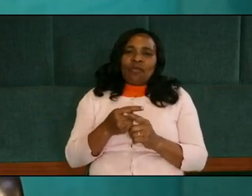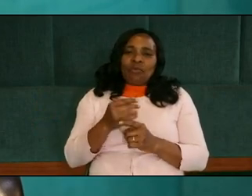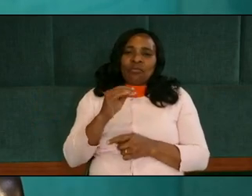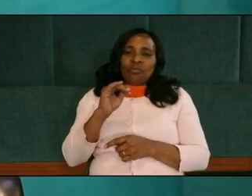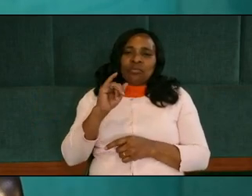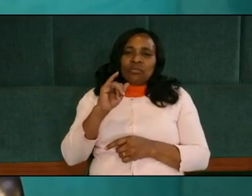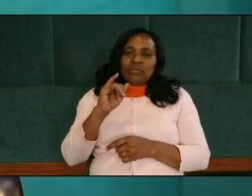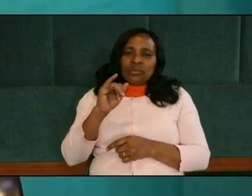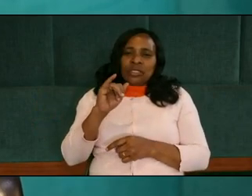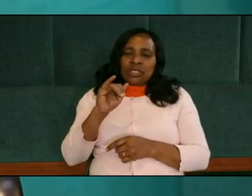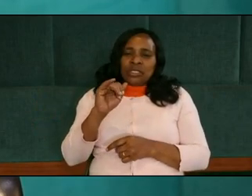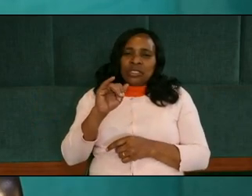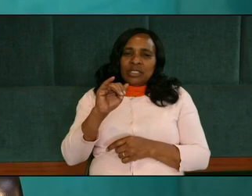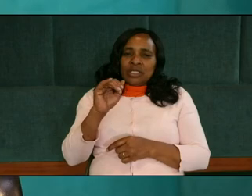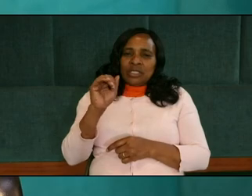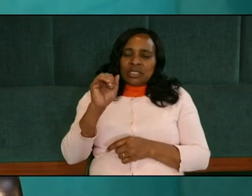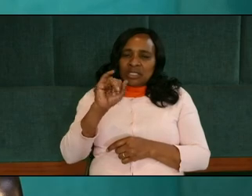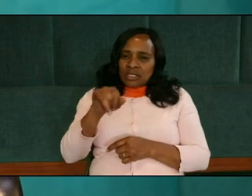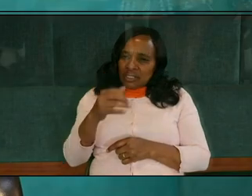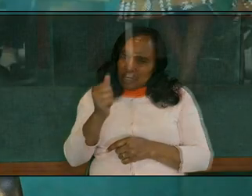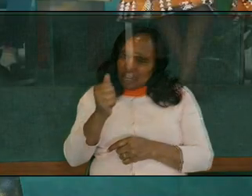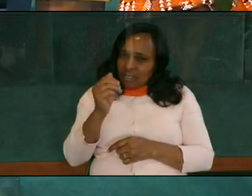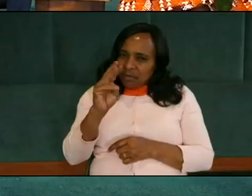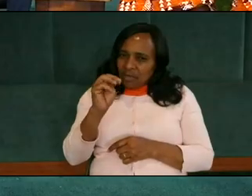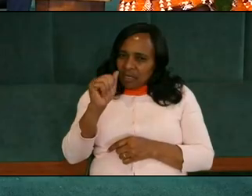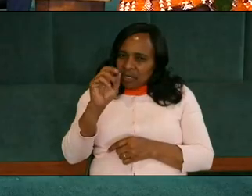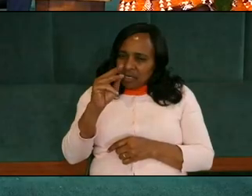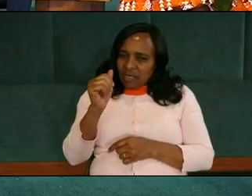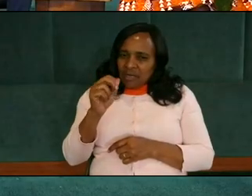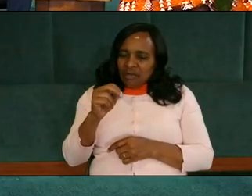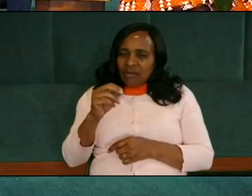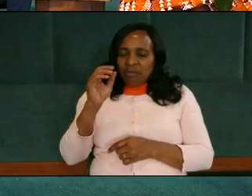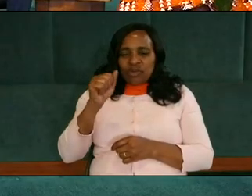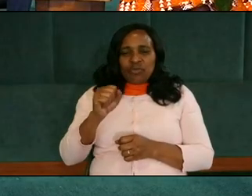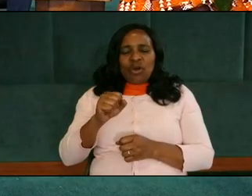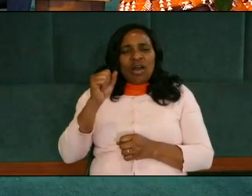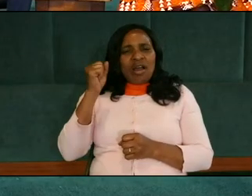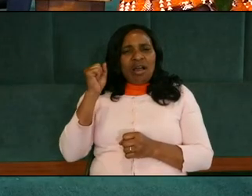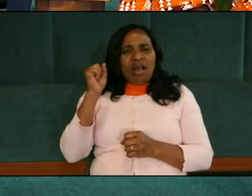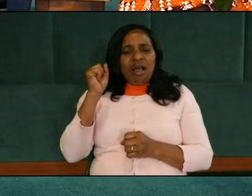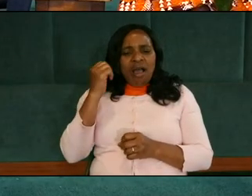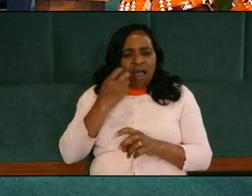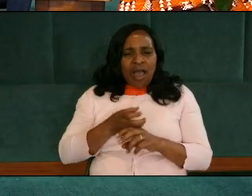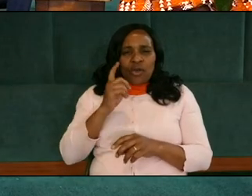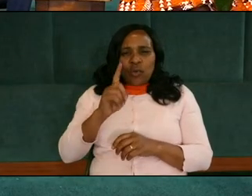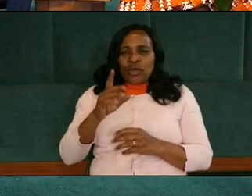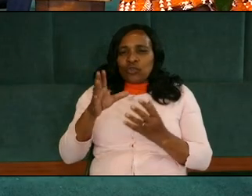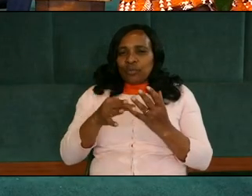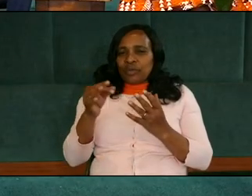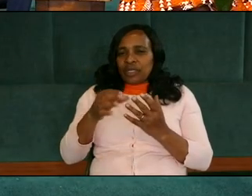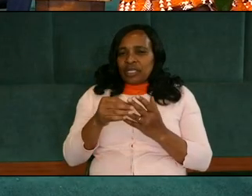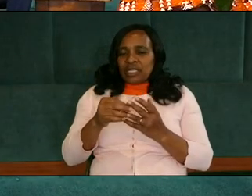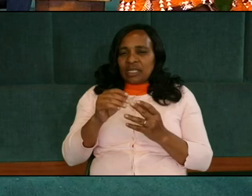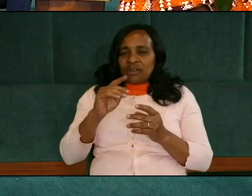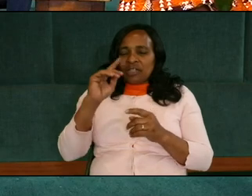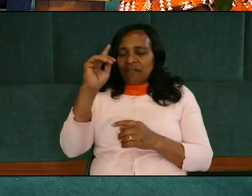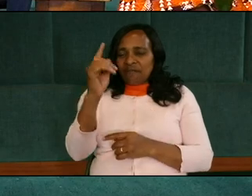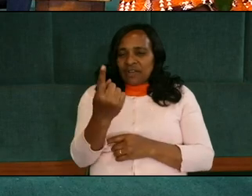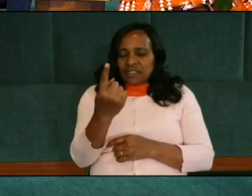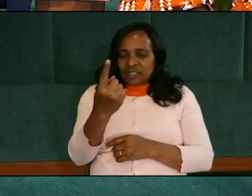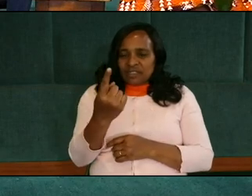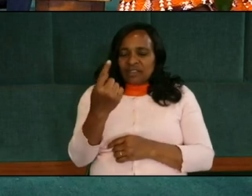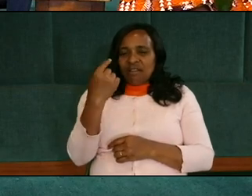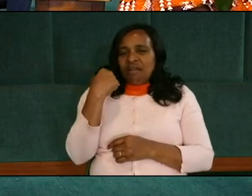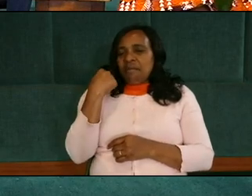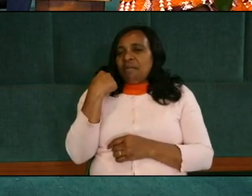Chamona. Thank you. This was a hard one to pick. But on the first